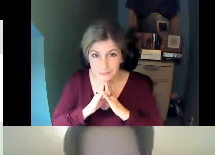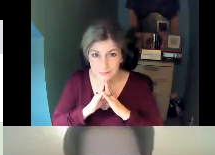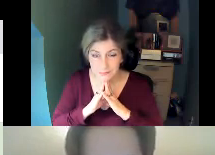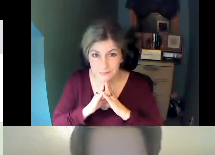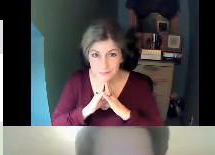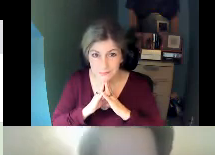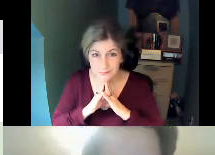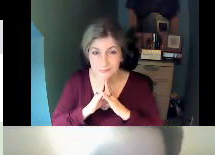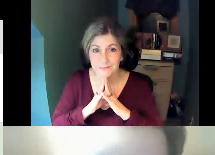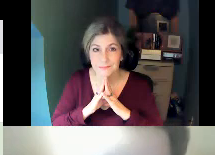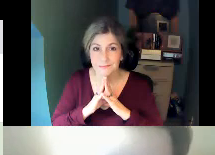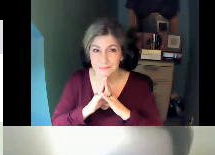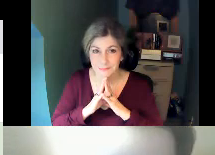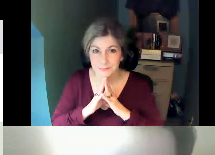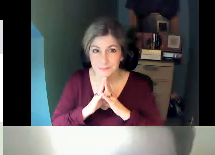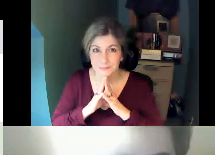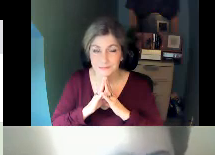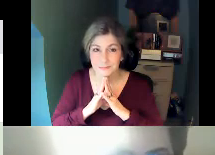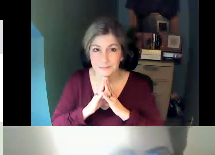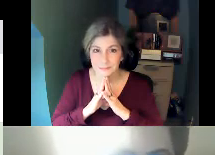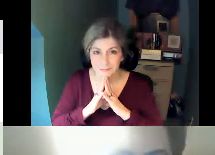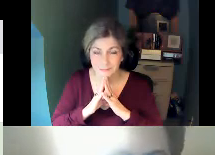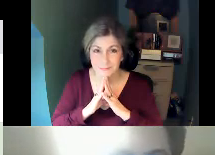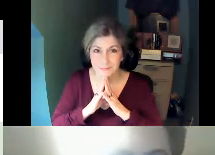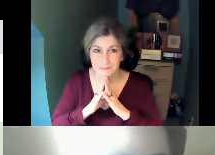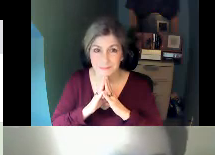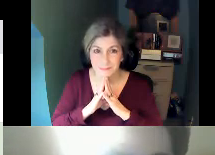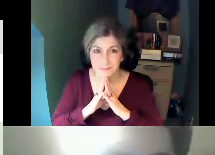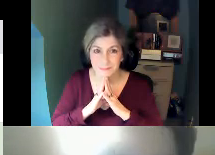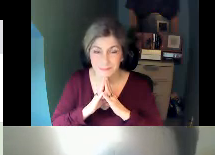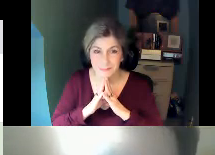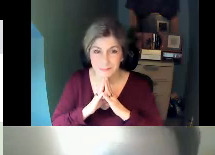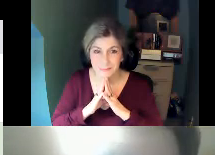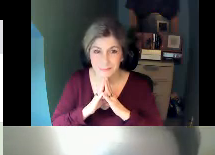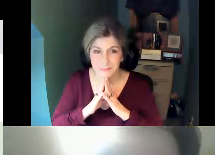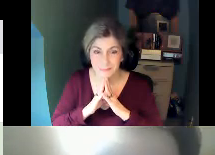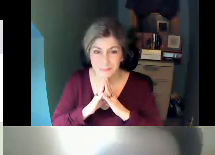different beneficiaries, it's still a parent asset.